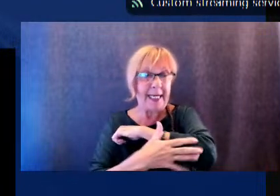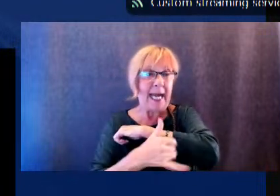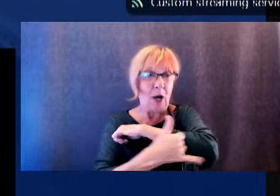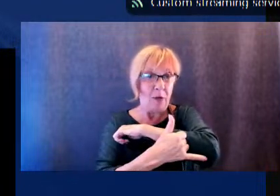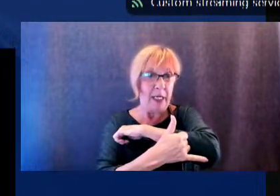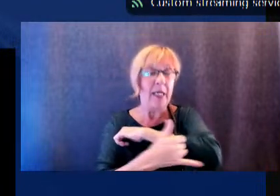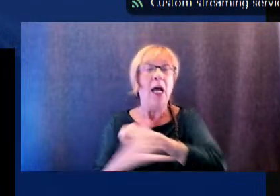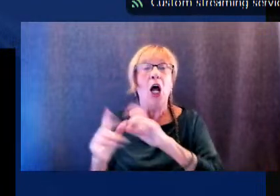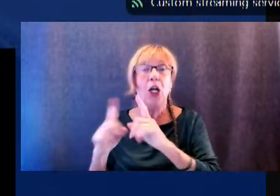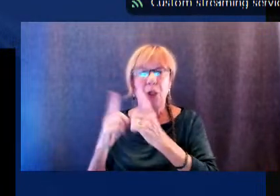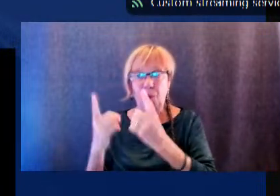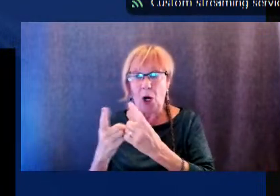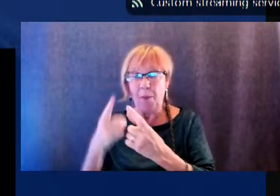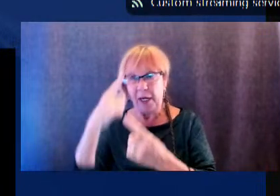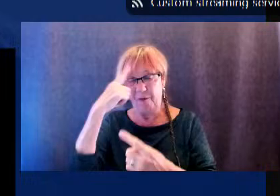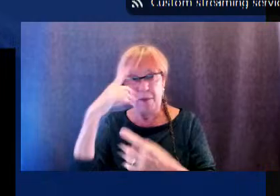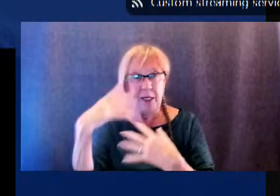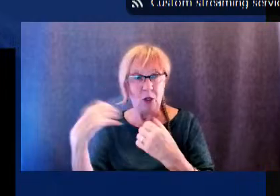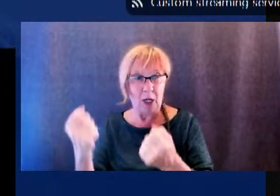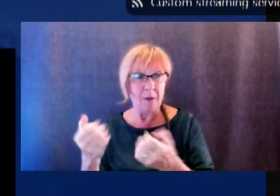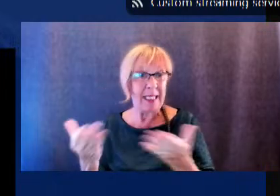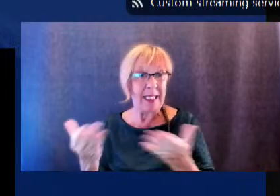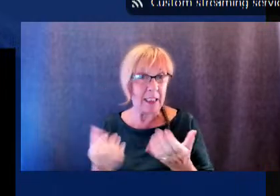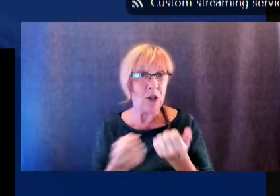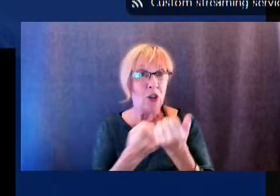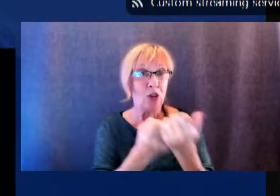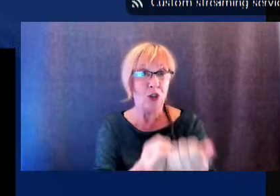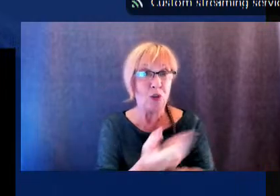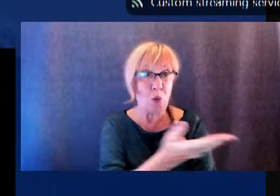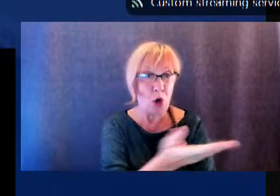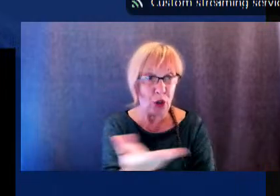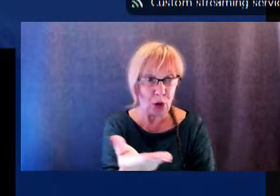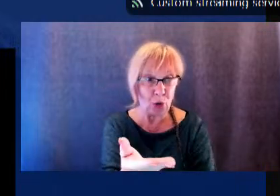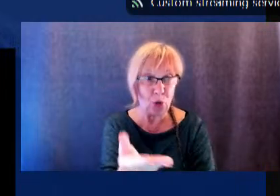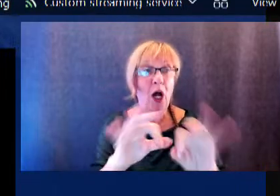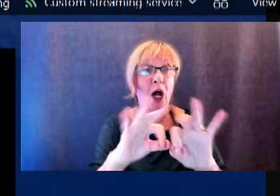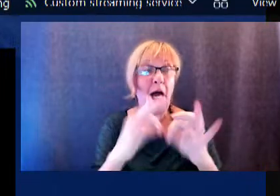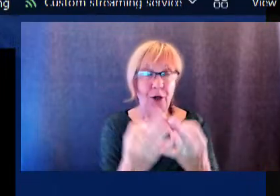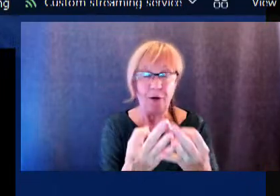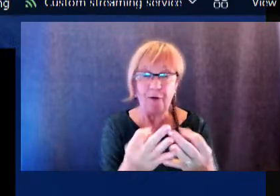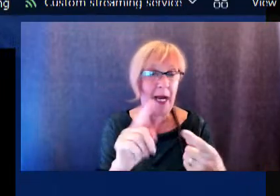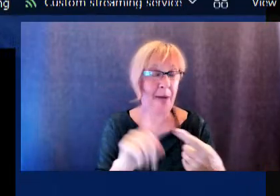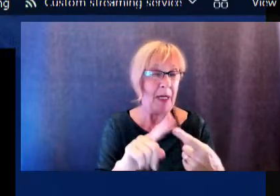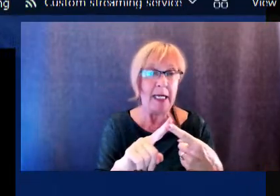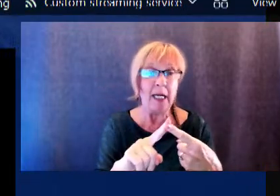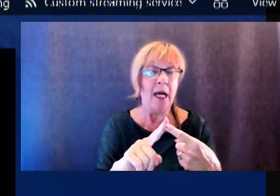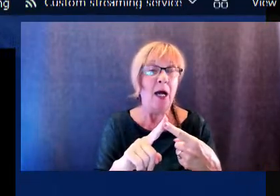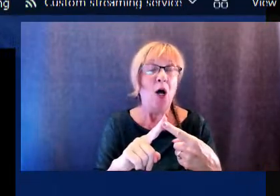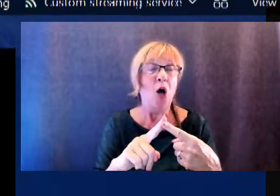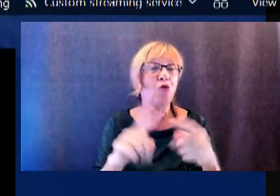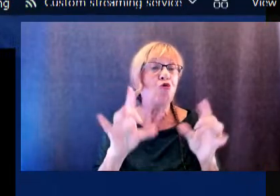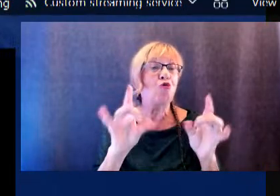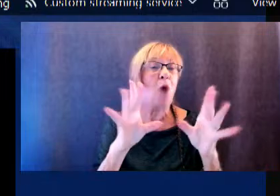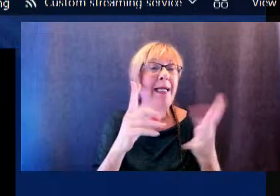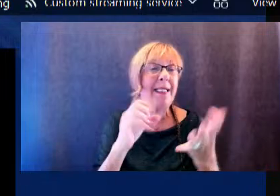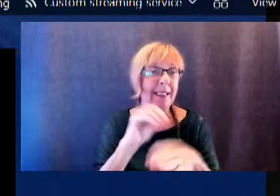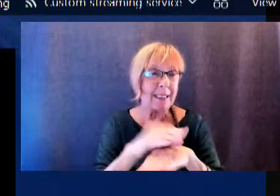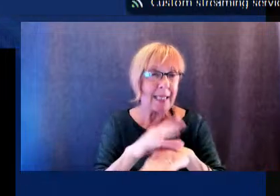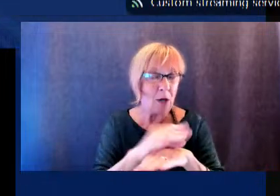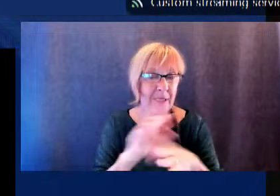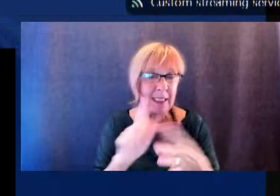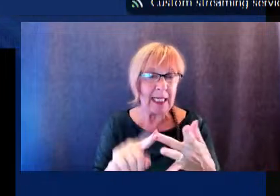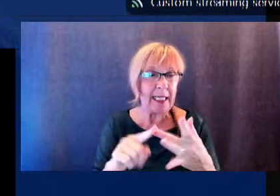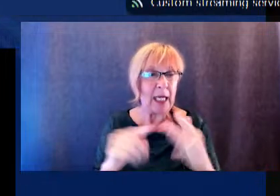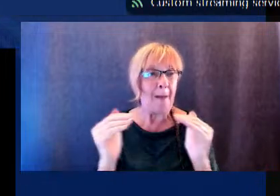support you and your loved ones through services that include crisis counseling, peer support, and other assistance. In